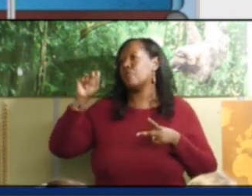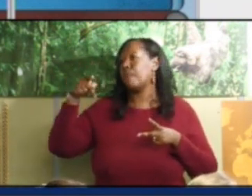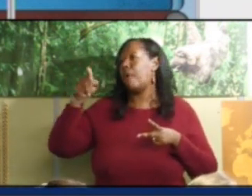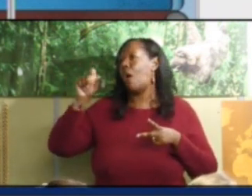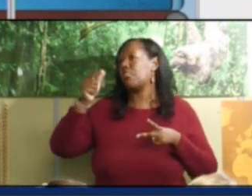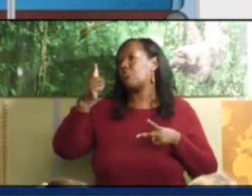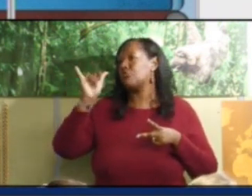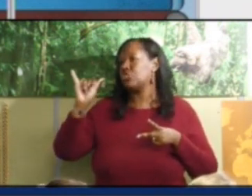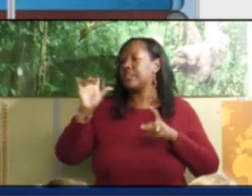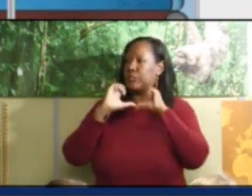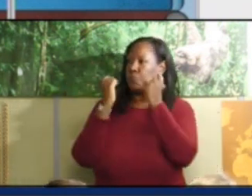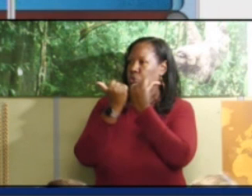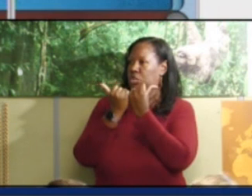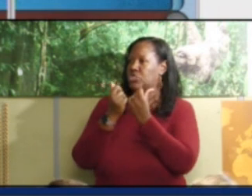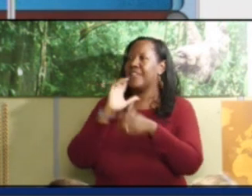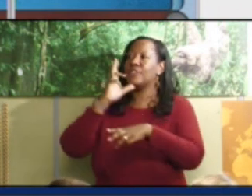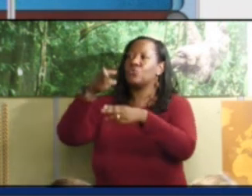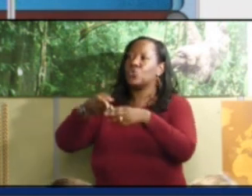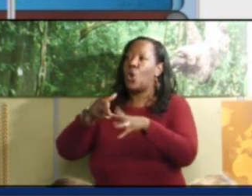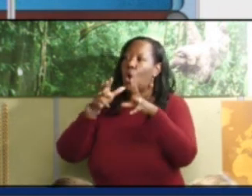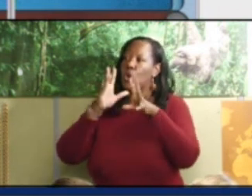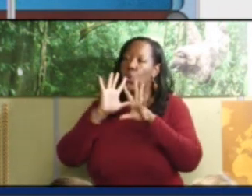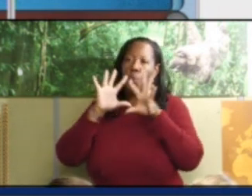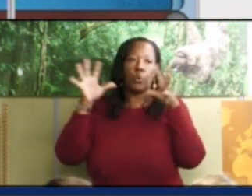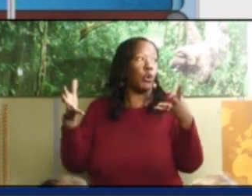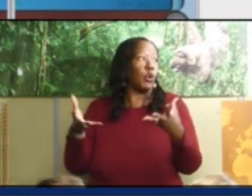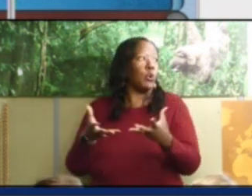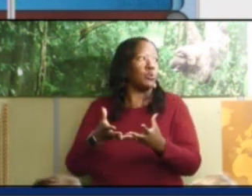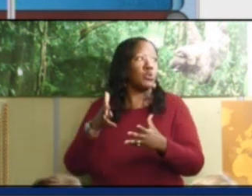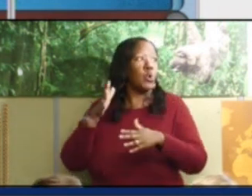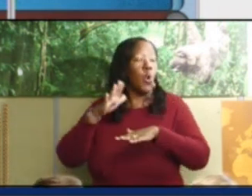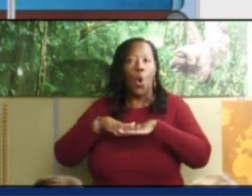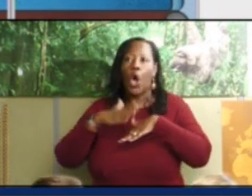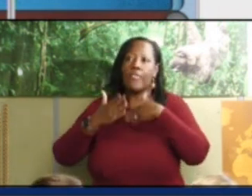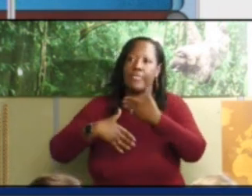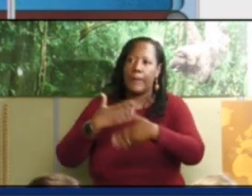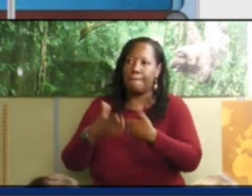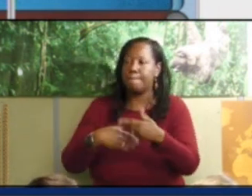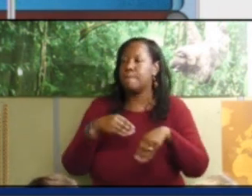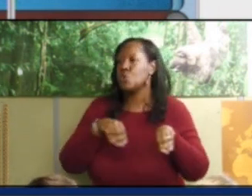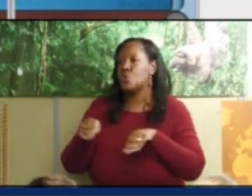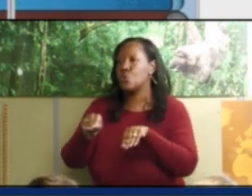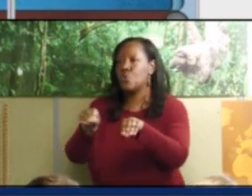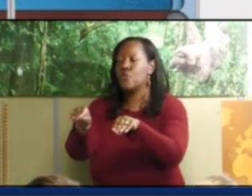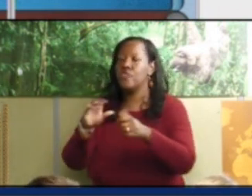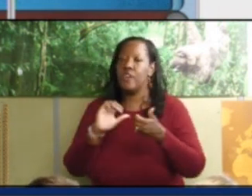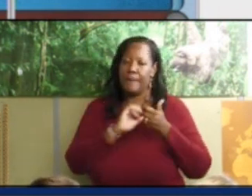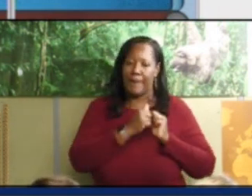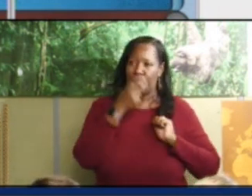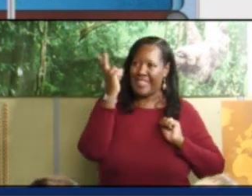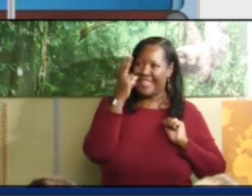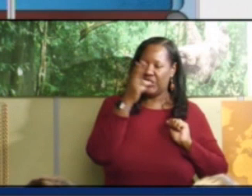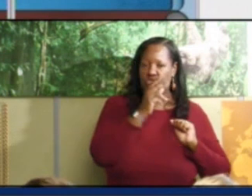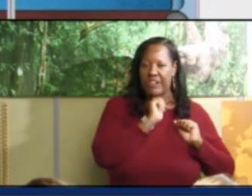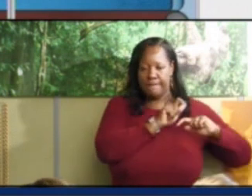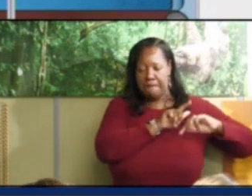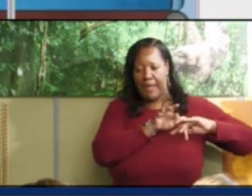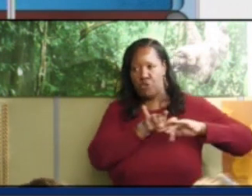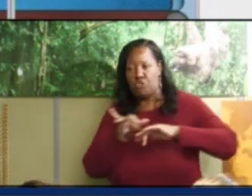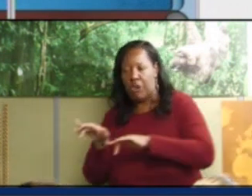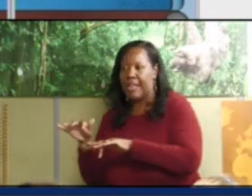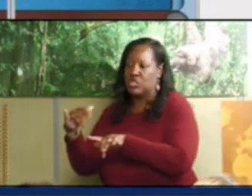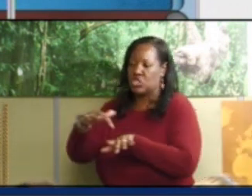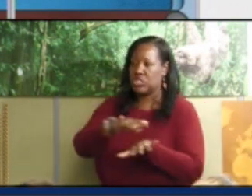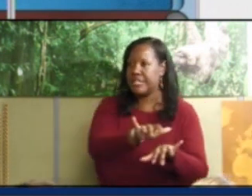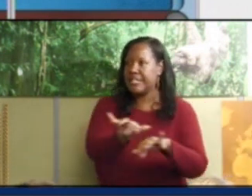that's all about the history of migration, human migration, and it's traveling to public libraries across